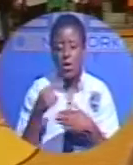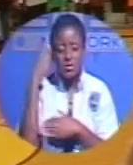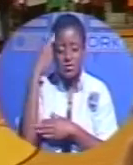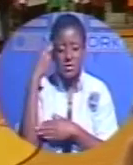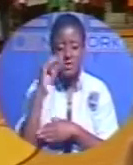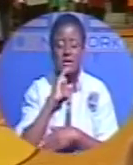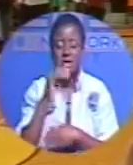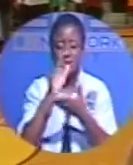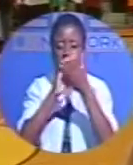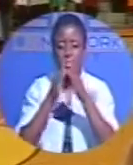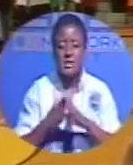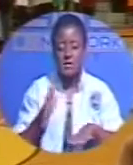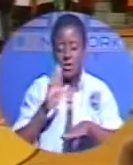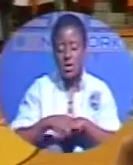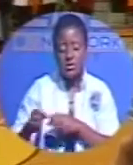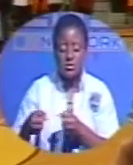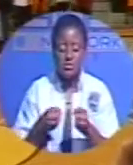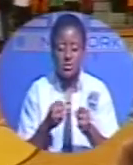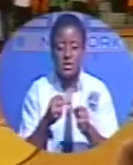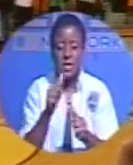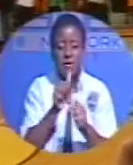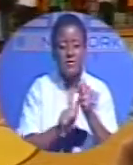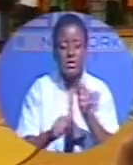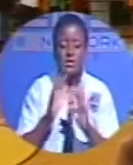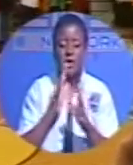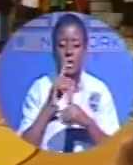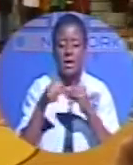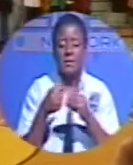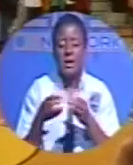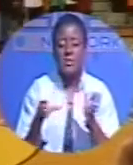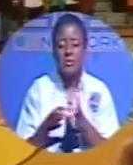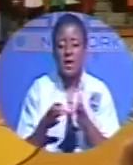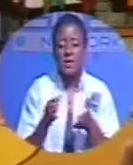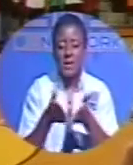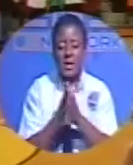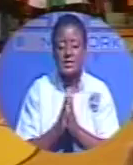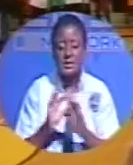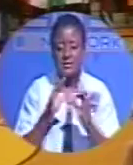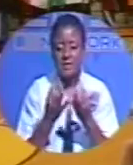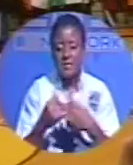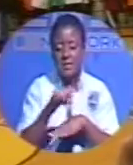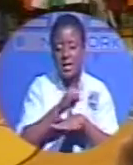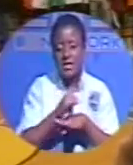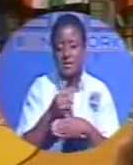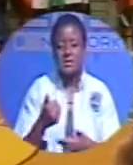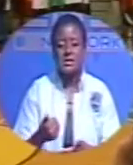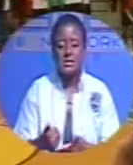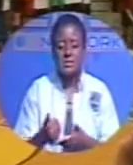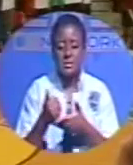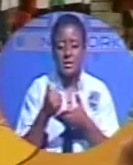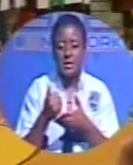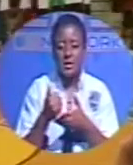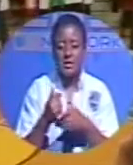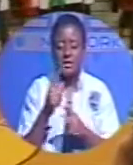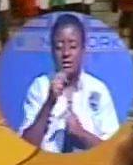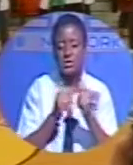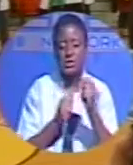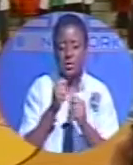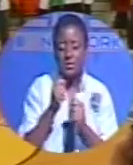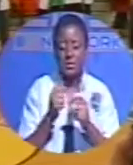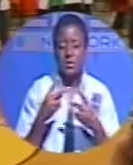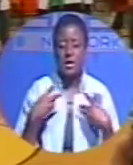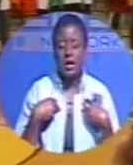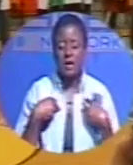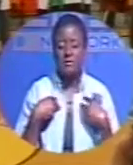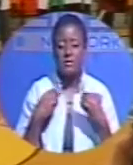street. Crime, everyone is talking about crime. So I asked the family to please support this tournament because it's a great tournament. Right now, I think we have over